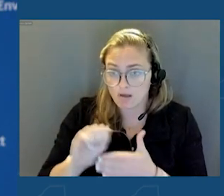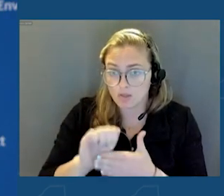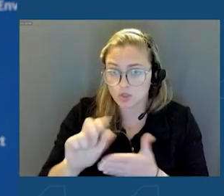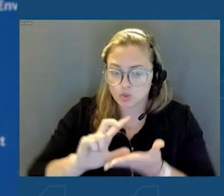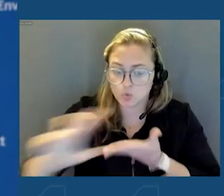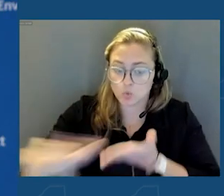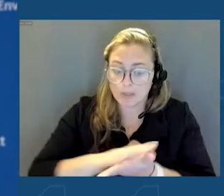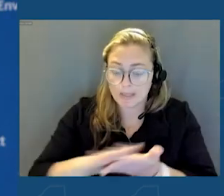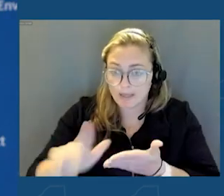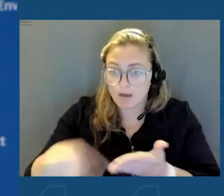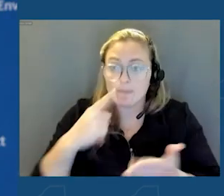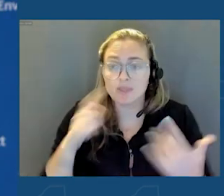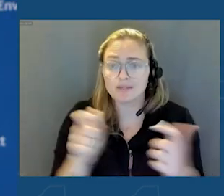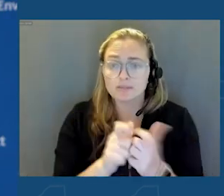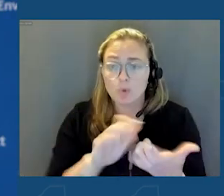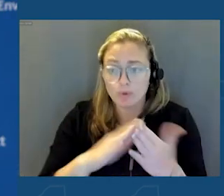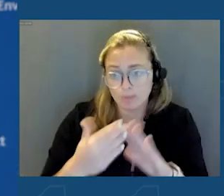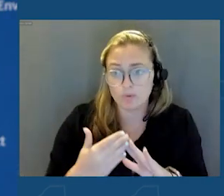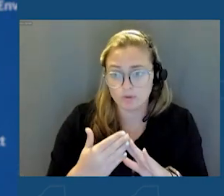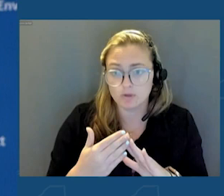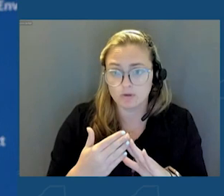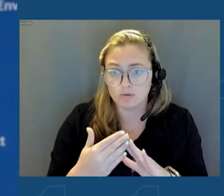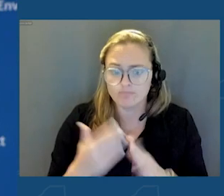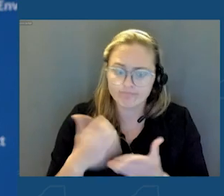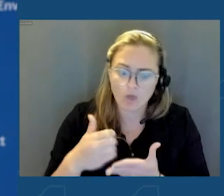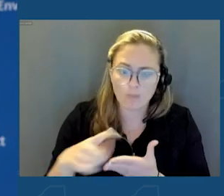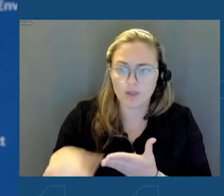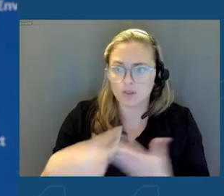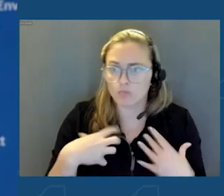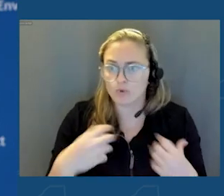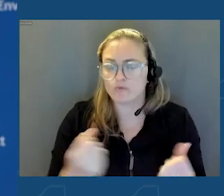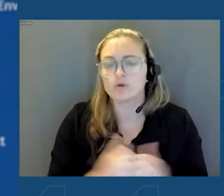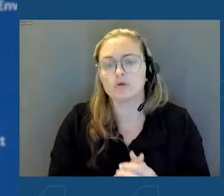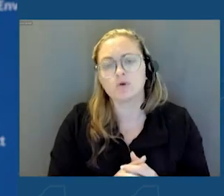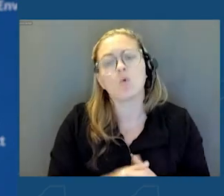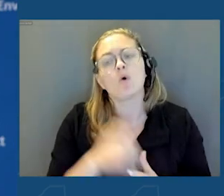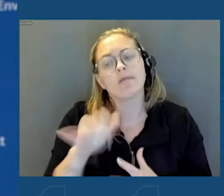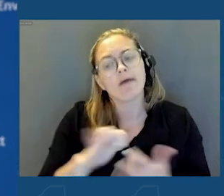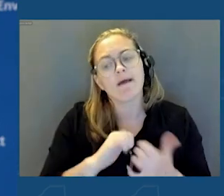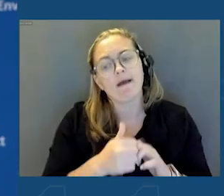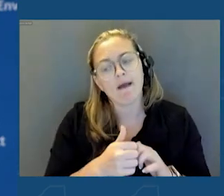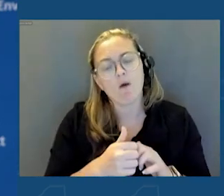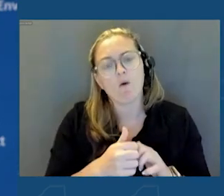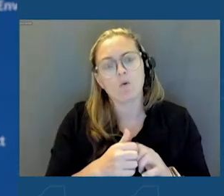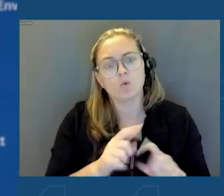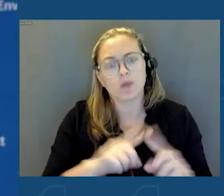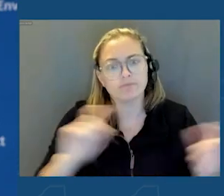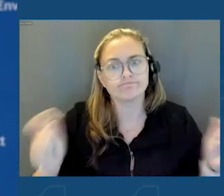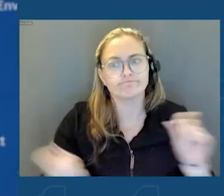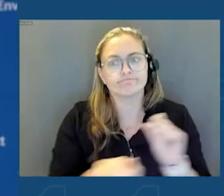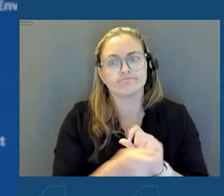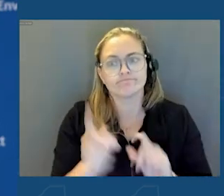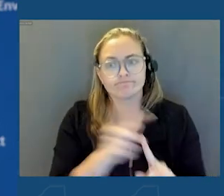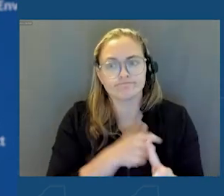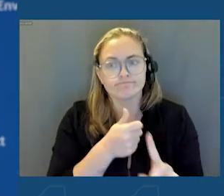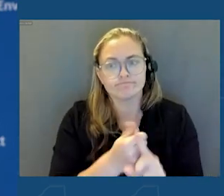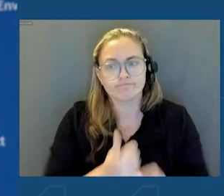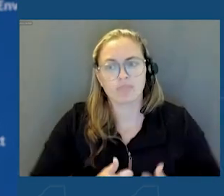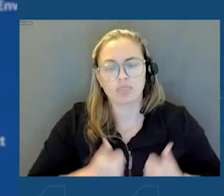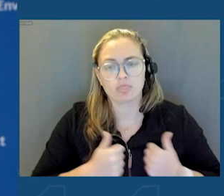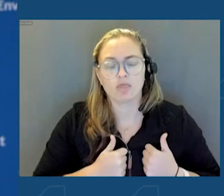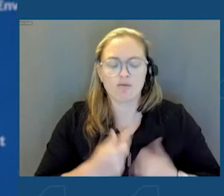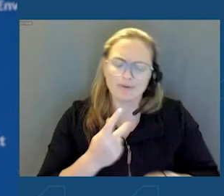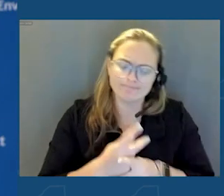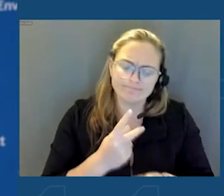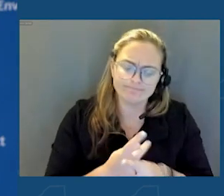community, this disadvantaged community, helping them recover. So that's how we can make a profound difference in people's life, by just taking care of these basic